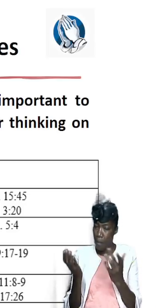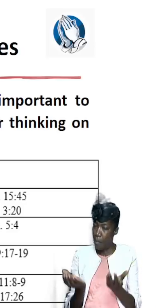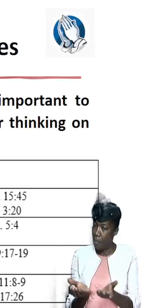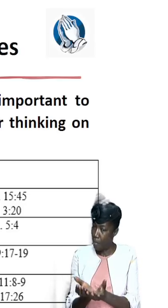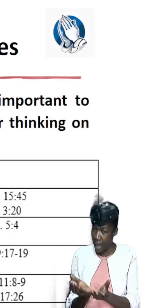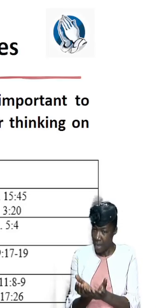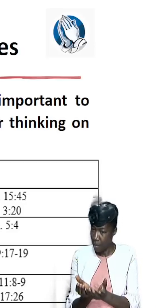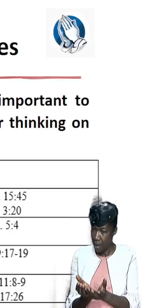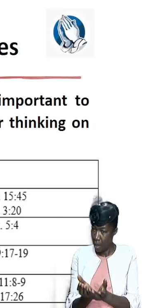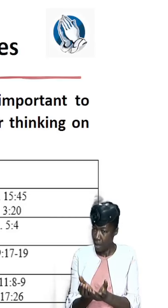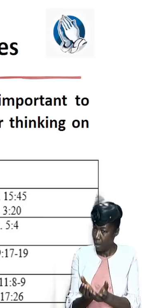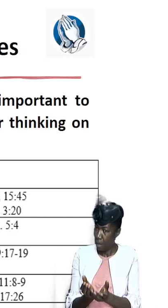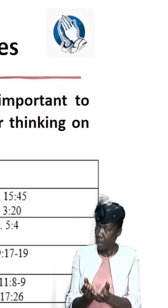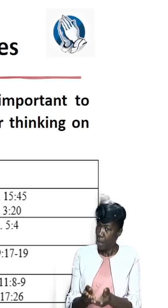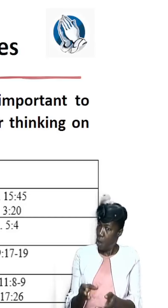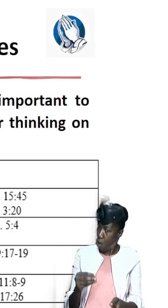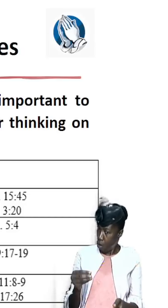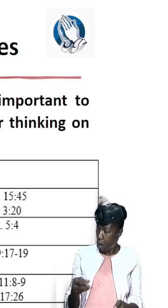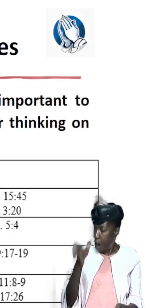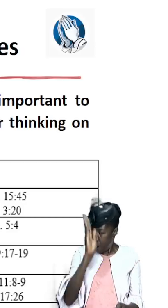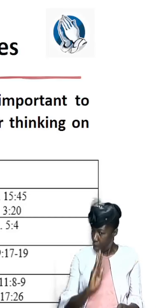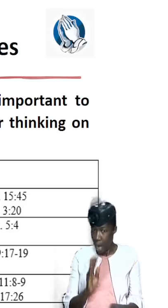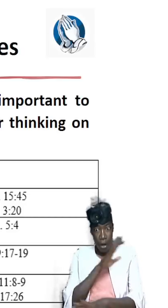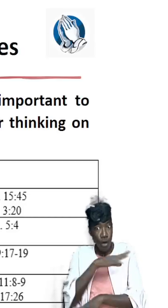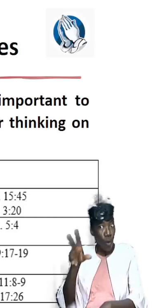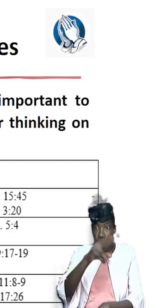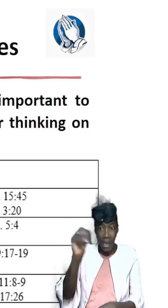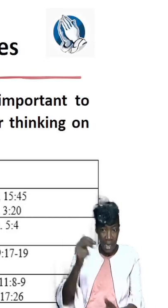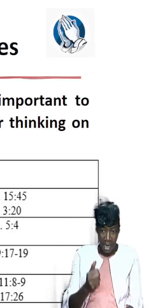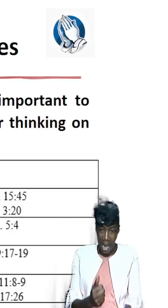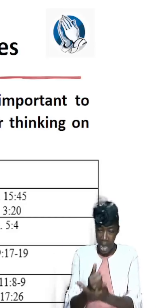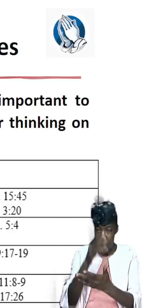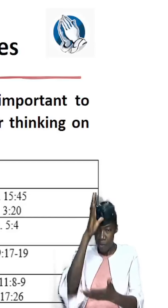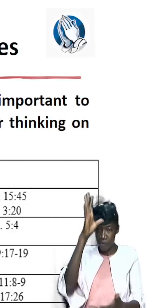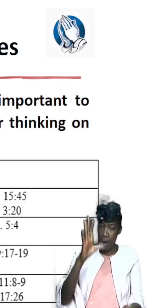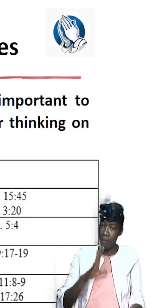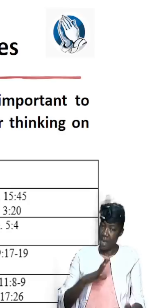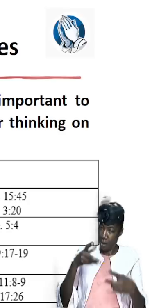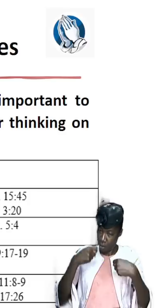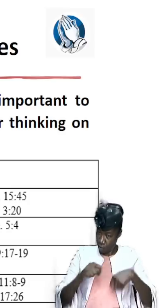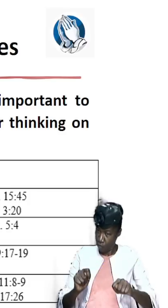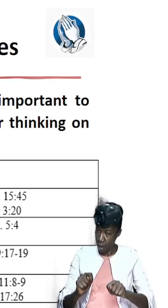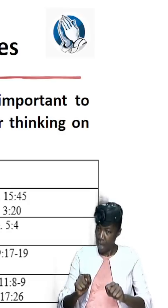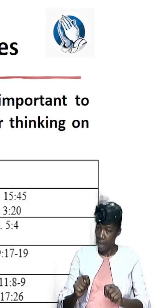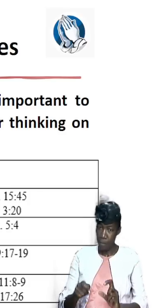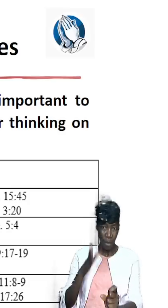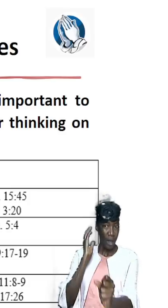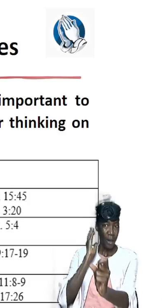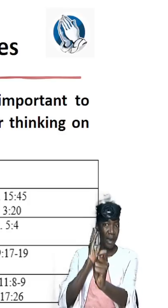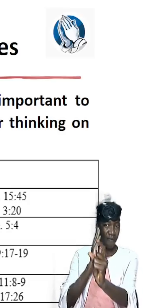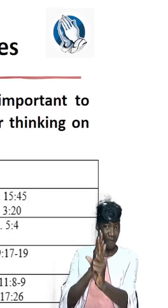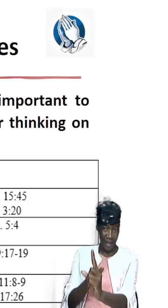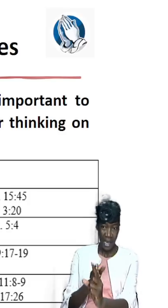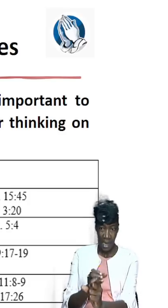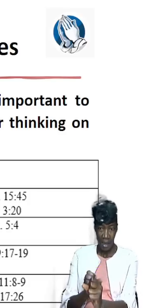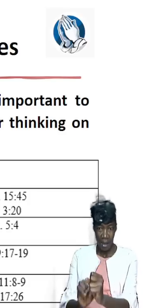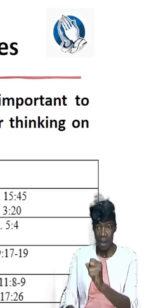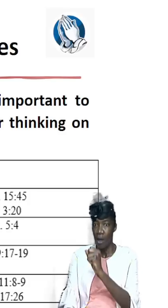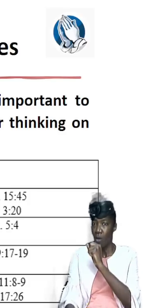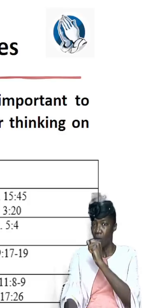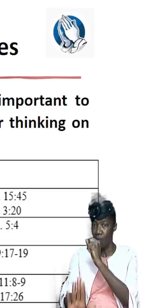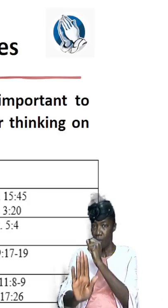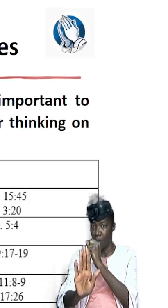does not need help from men to try to defend it. If a man wants to reject the word as it is